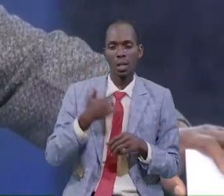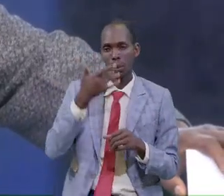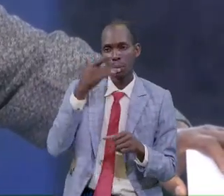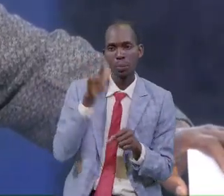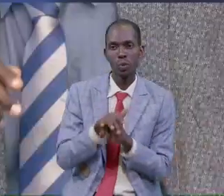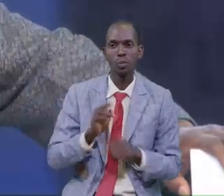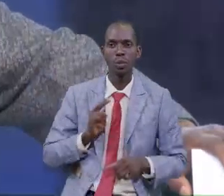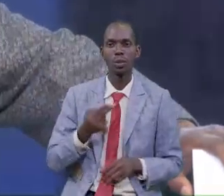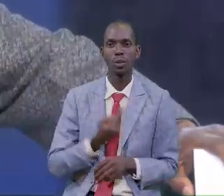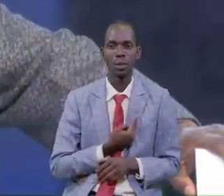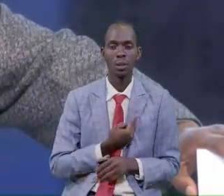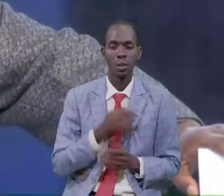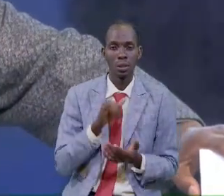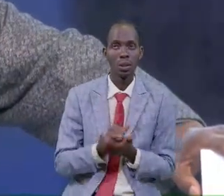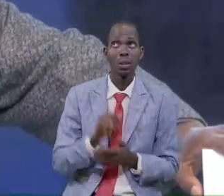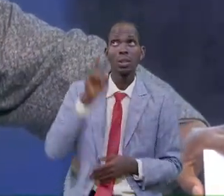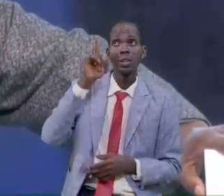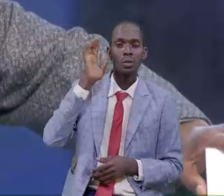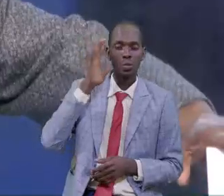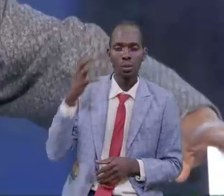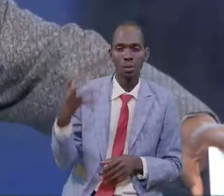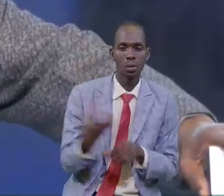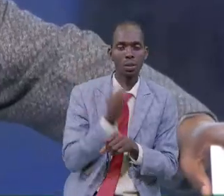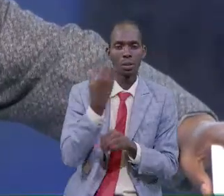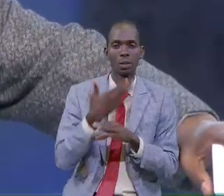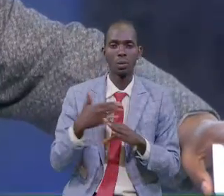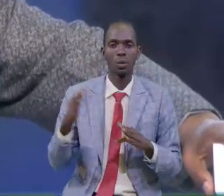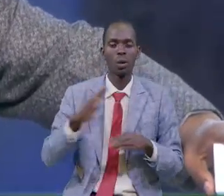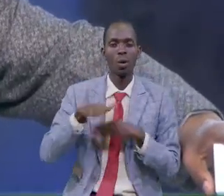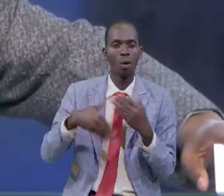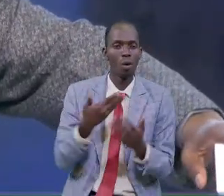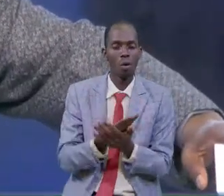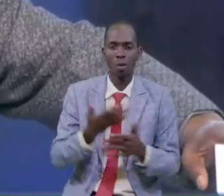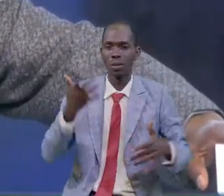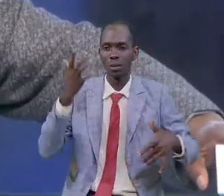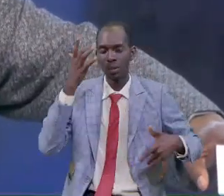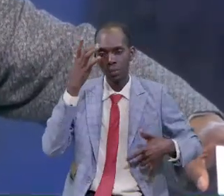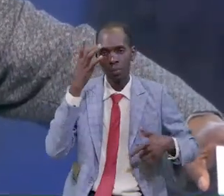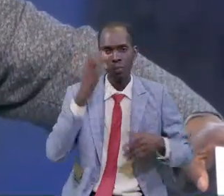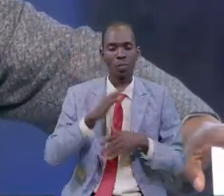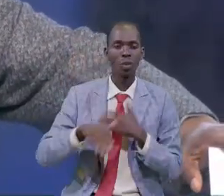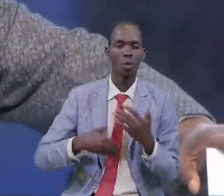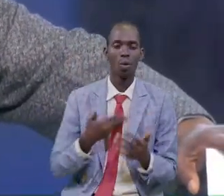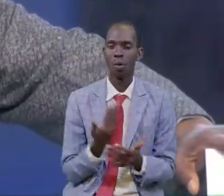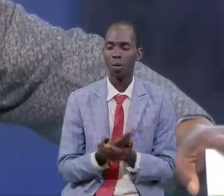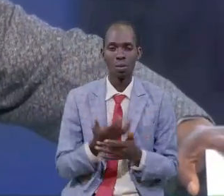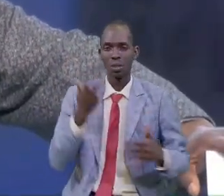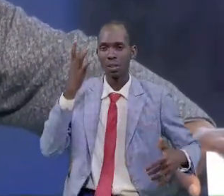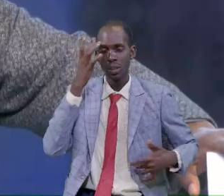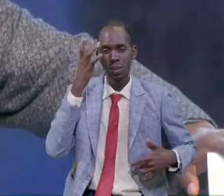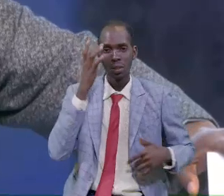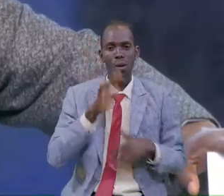he will take away all sickness, all disease, all